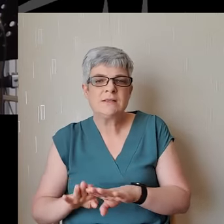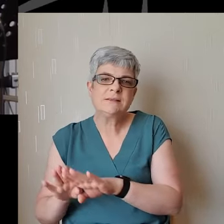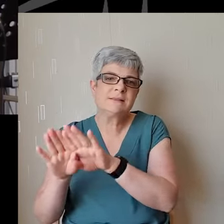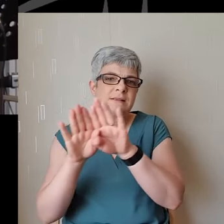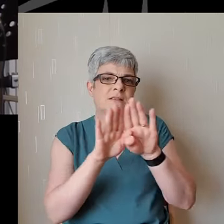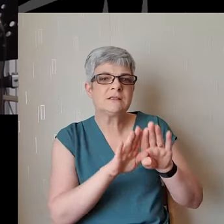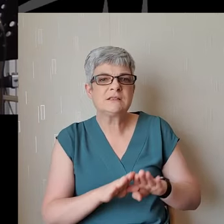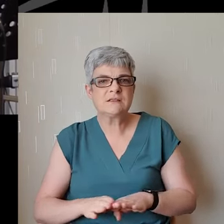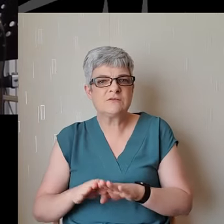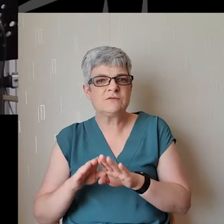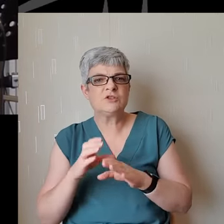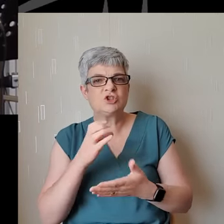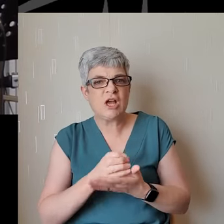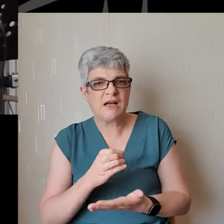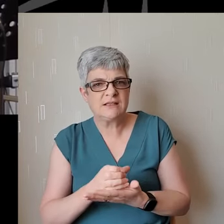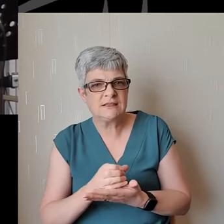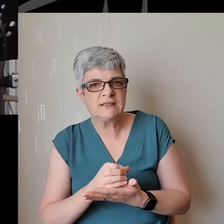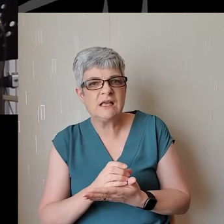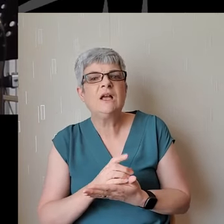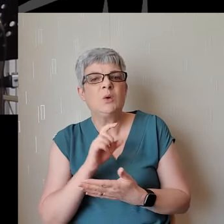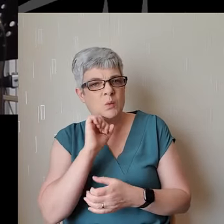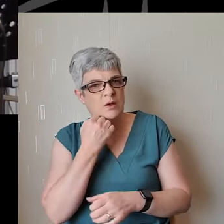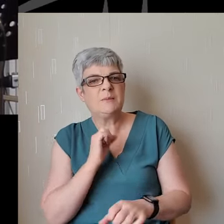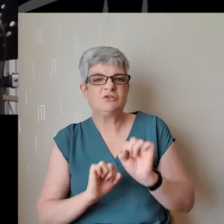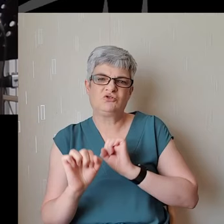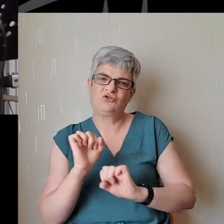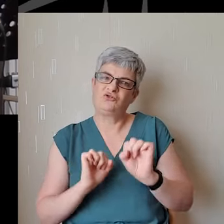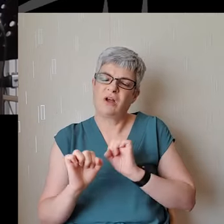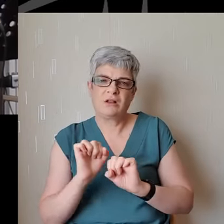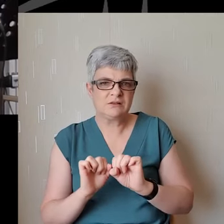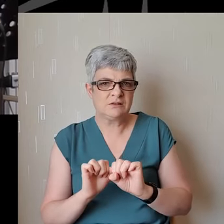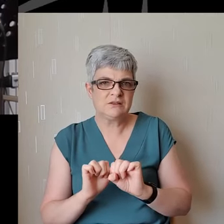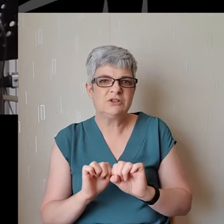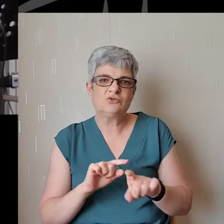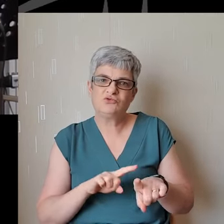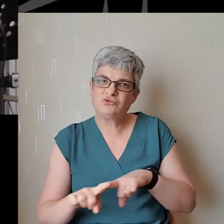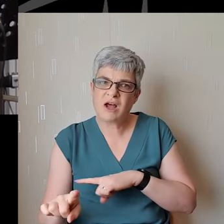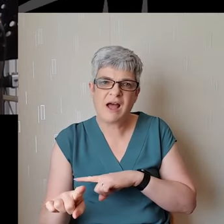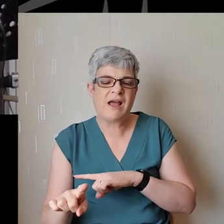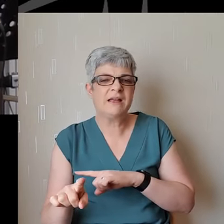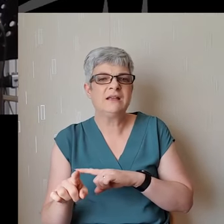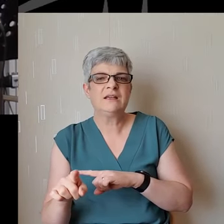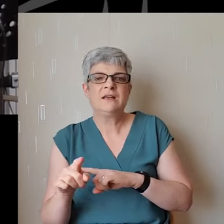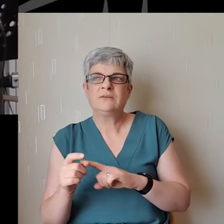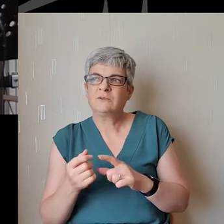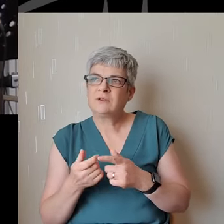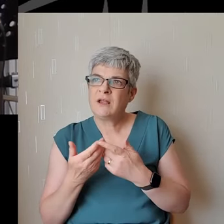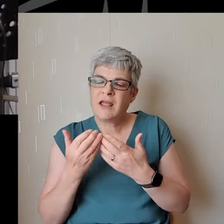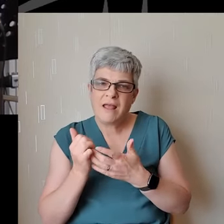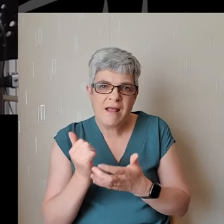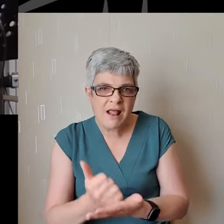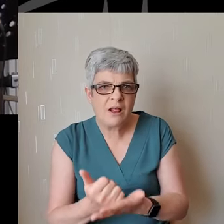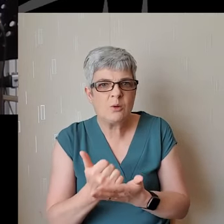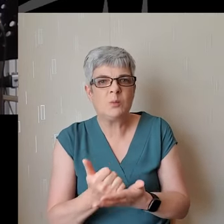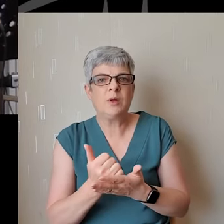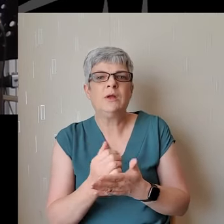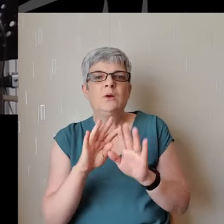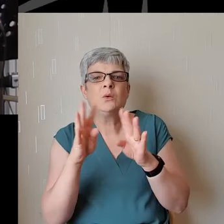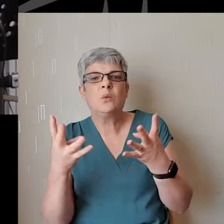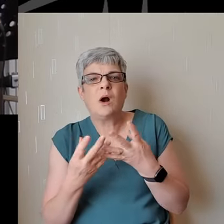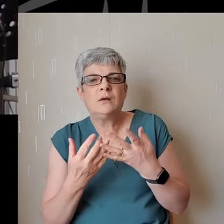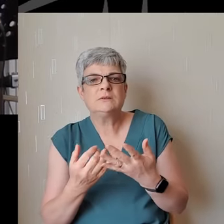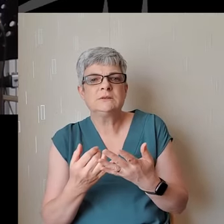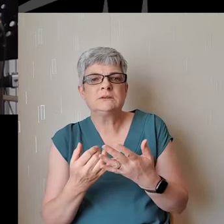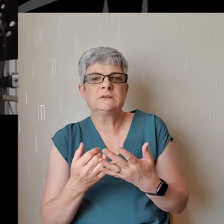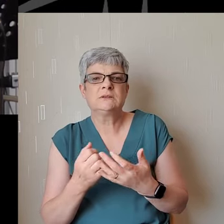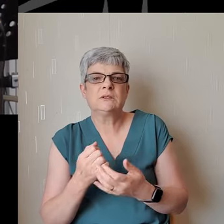many charities, it will be a struggle to carry out their commitments for the world's poorest and most